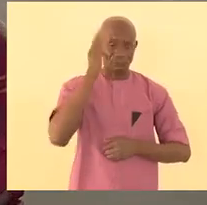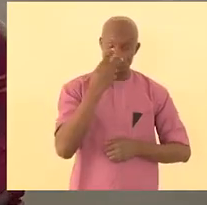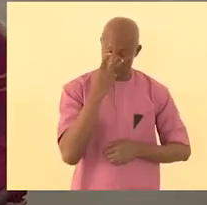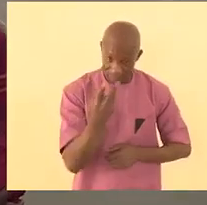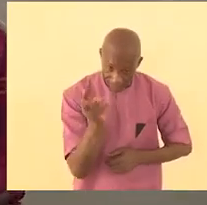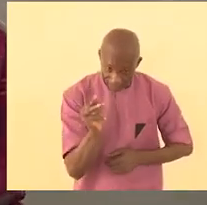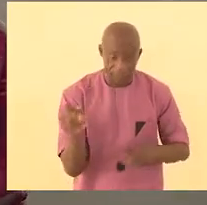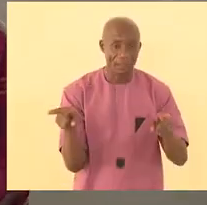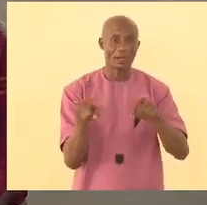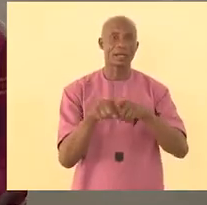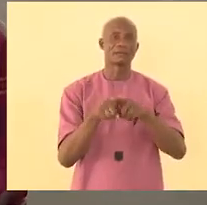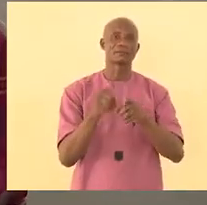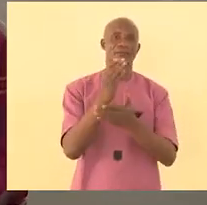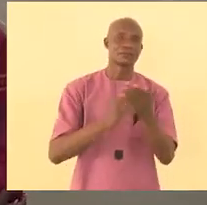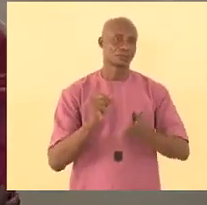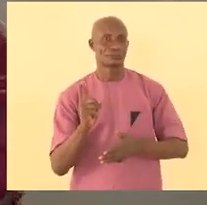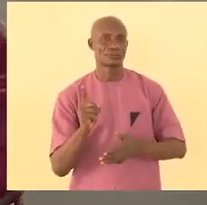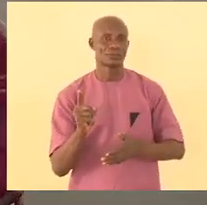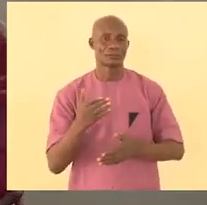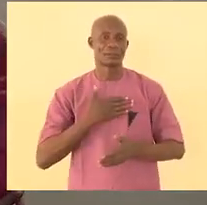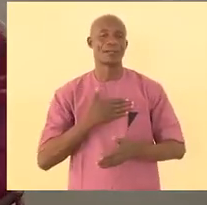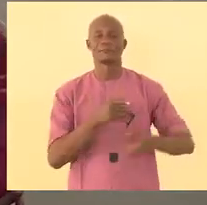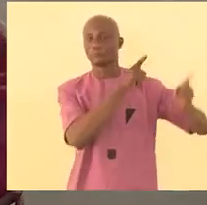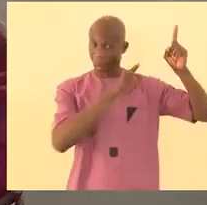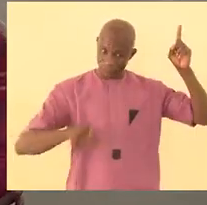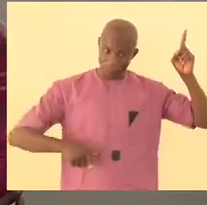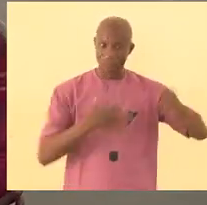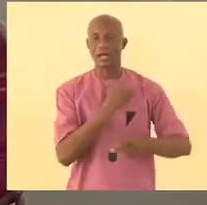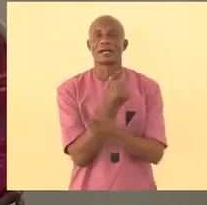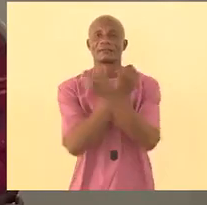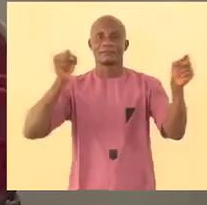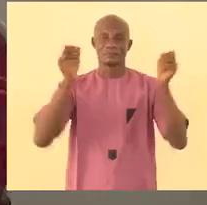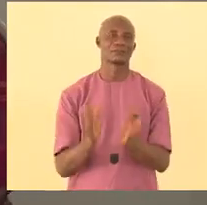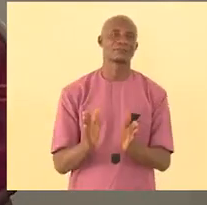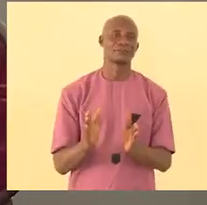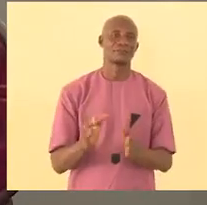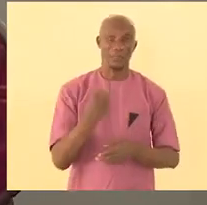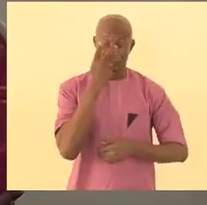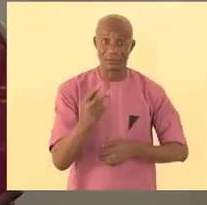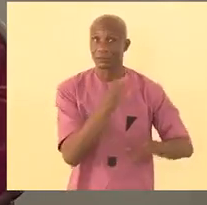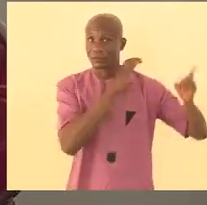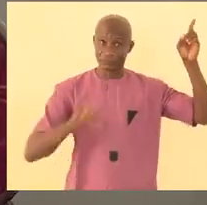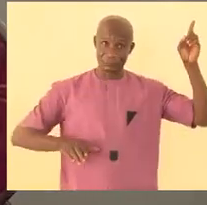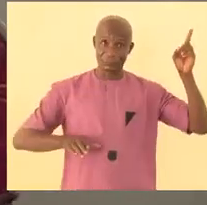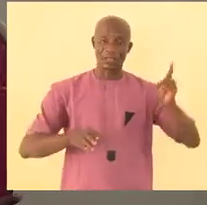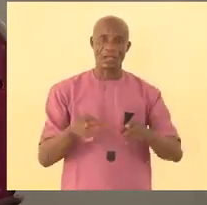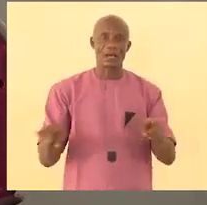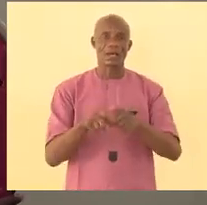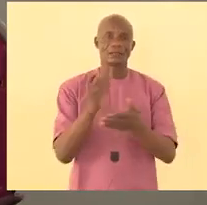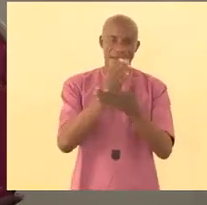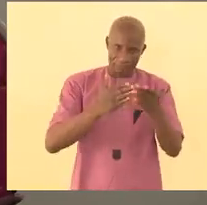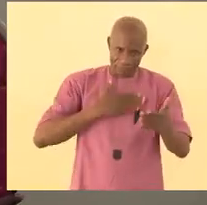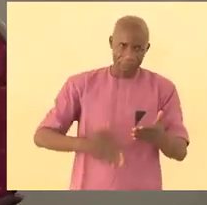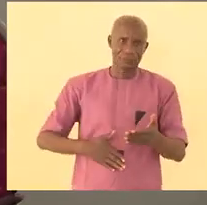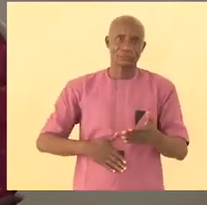see him as someone, as my Lord and Savior. I will see Christ as somebody